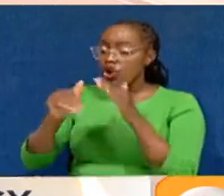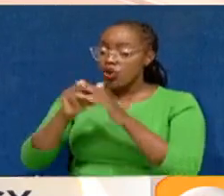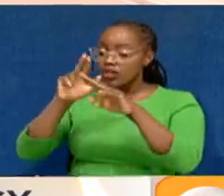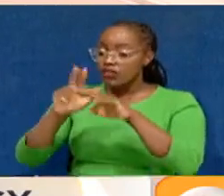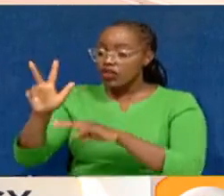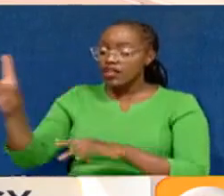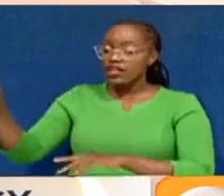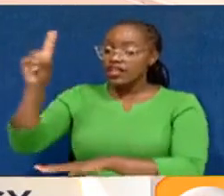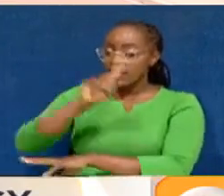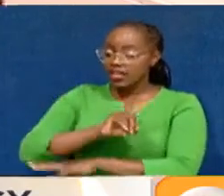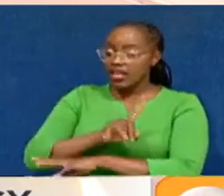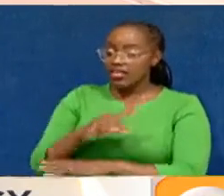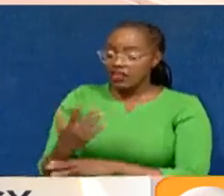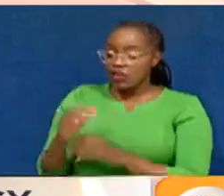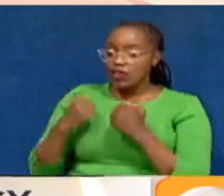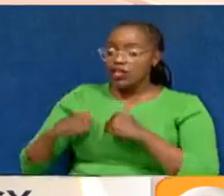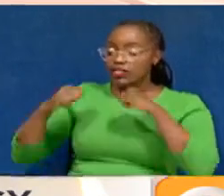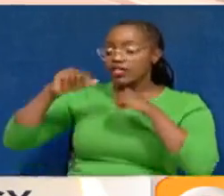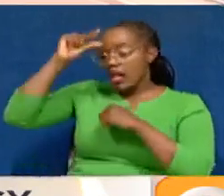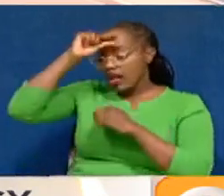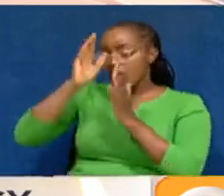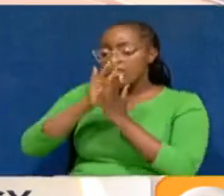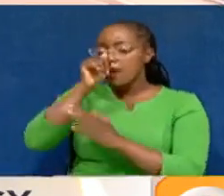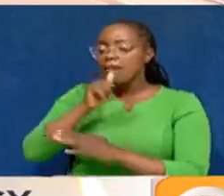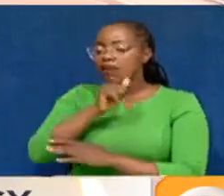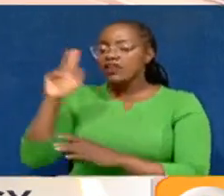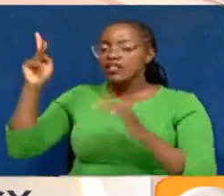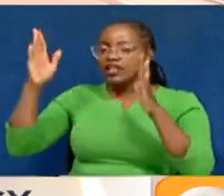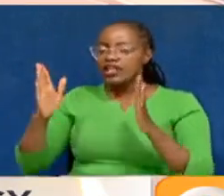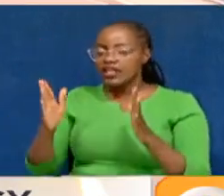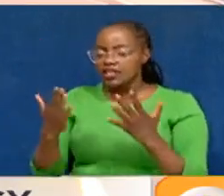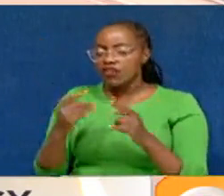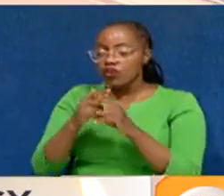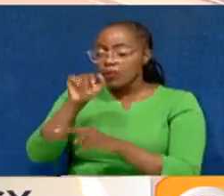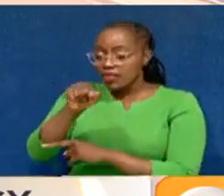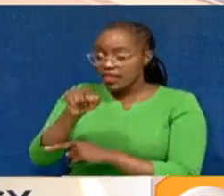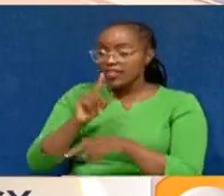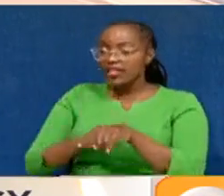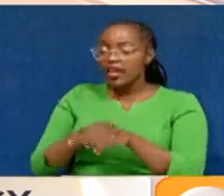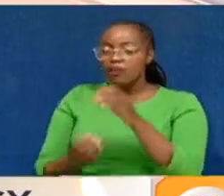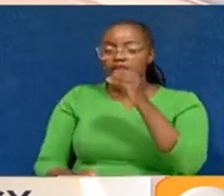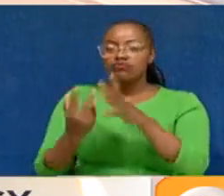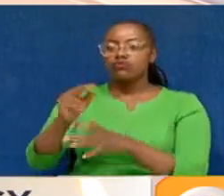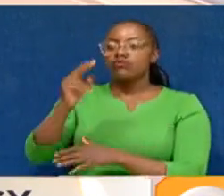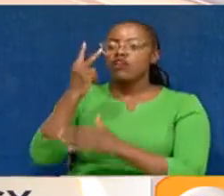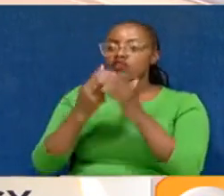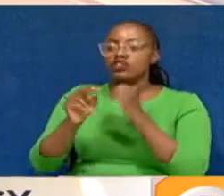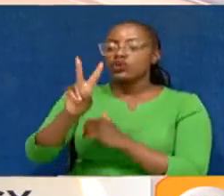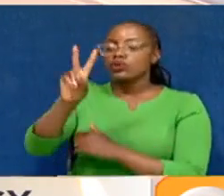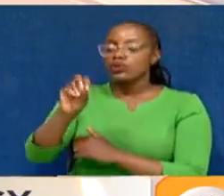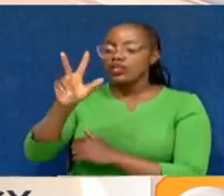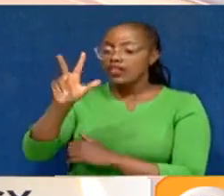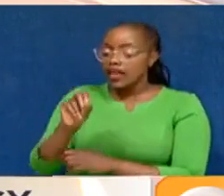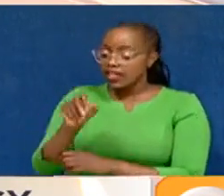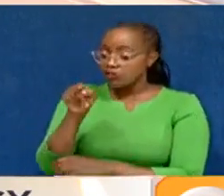for 3 days with senior government and private sector Kenyan leaders. And from there was mooted Vision 2030.